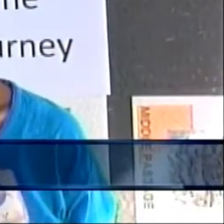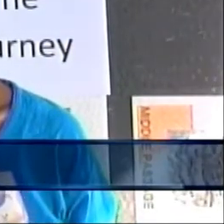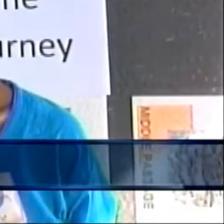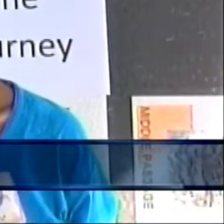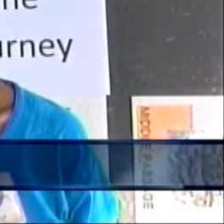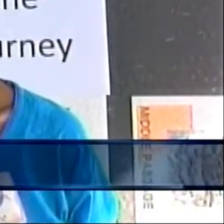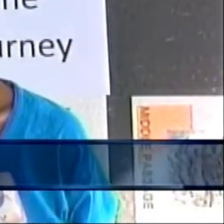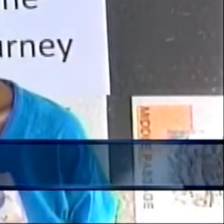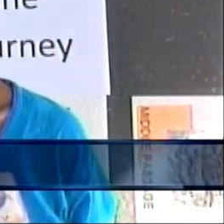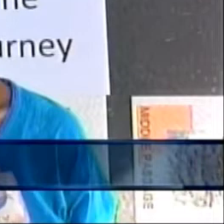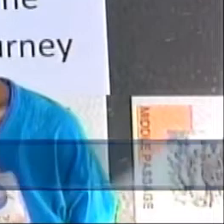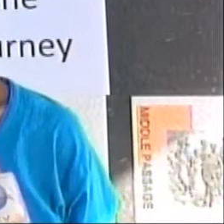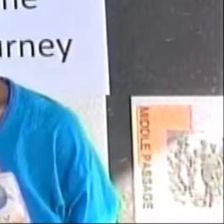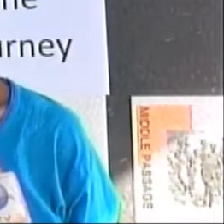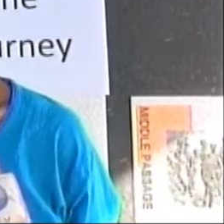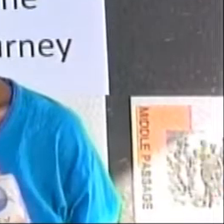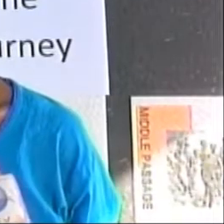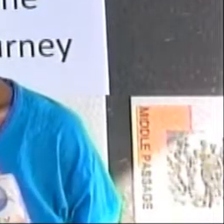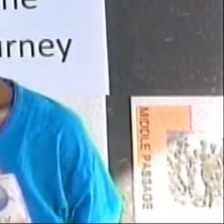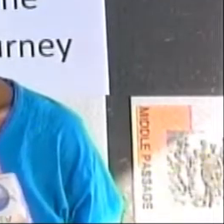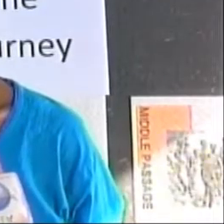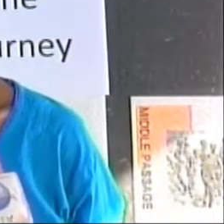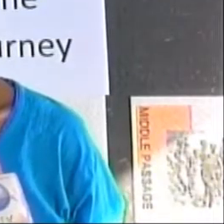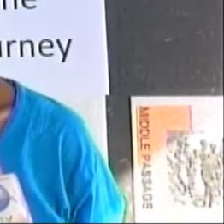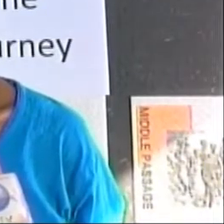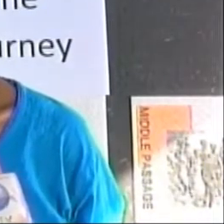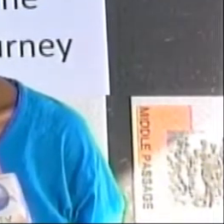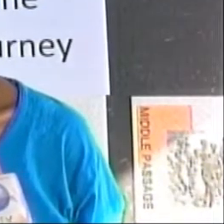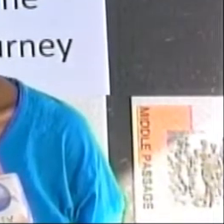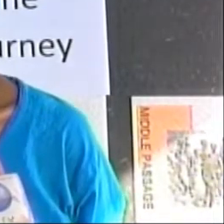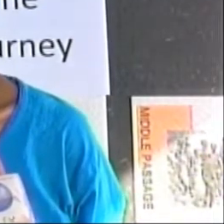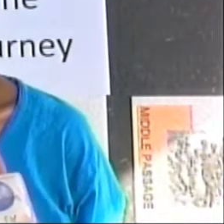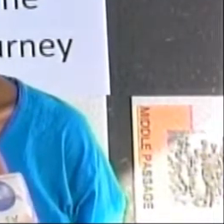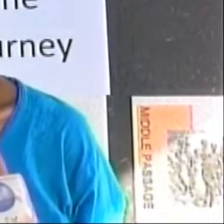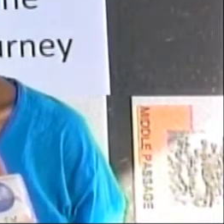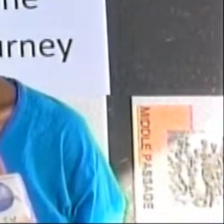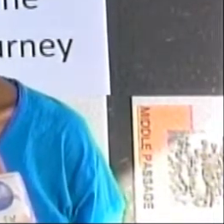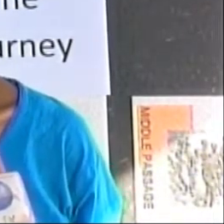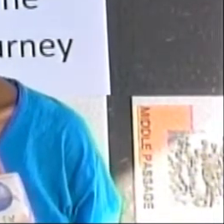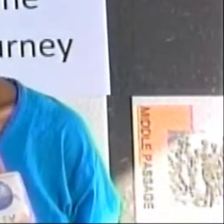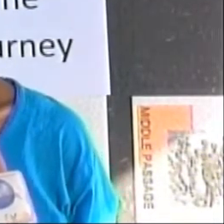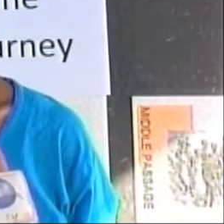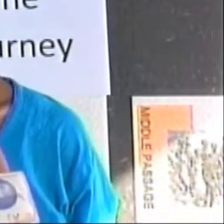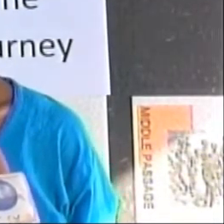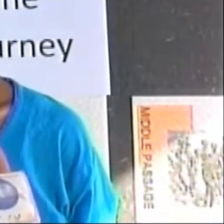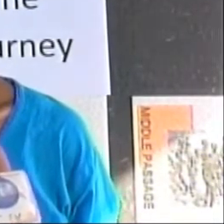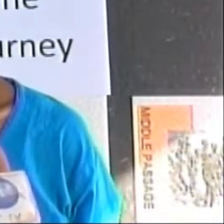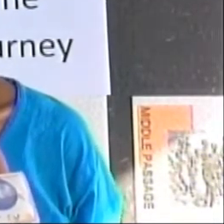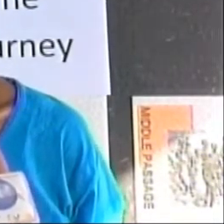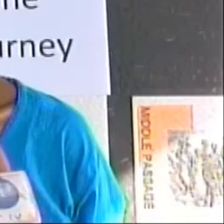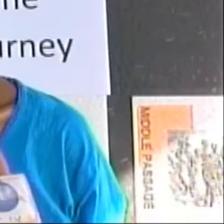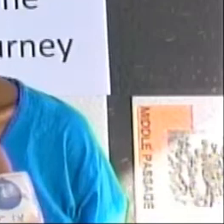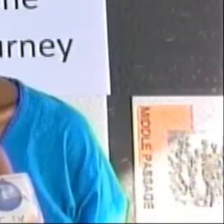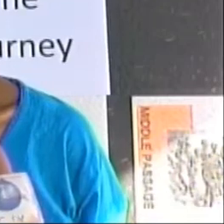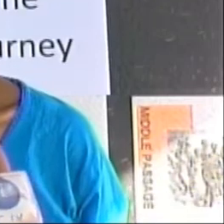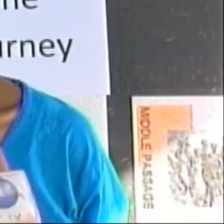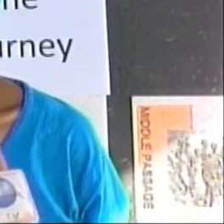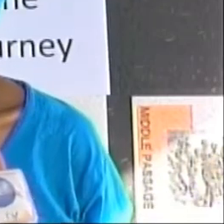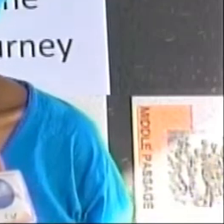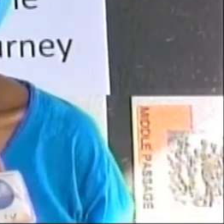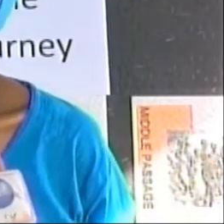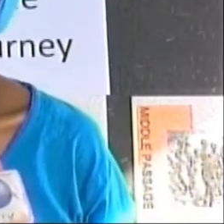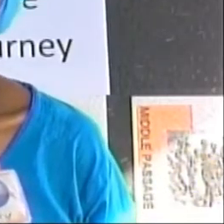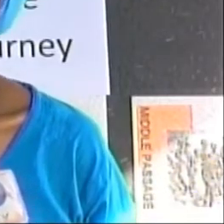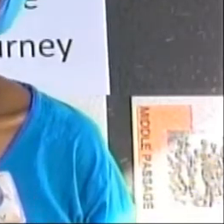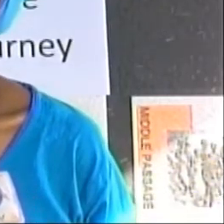Princess Margaret Secondary. We did it at Harrison College last week. And the response is excellent. I find the children are